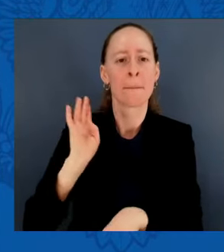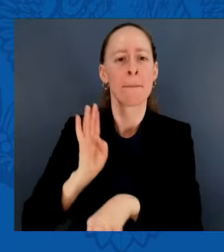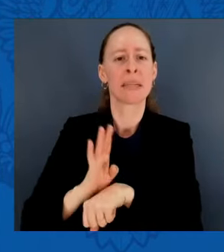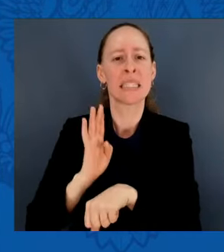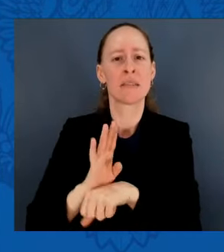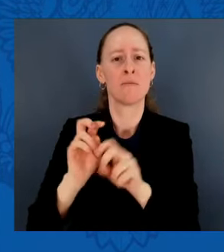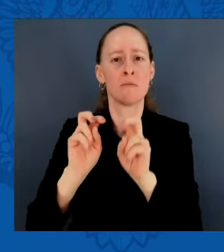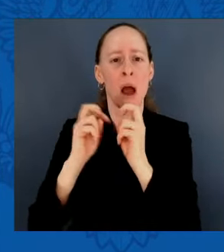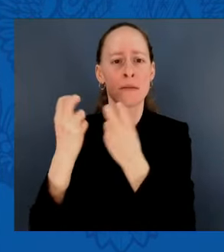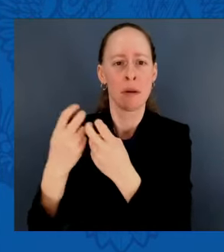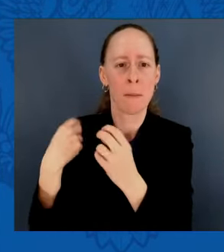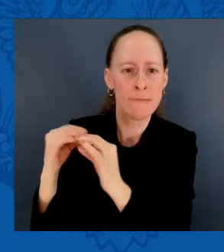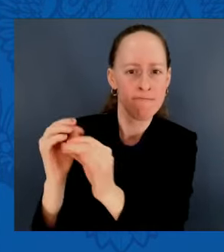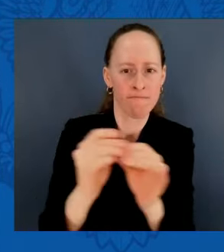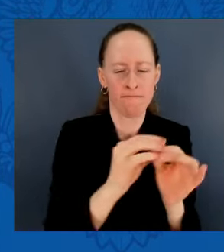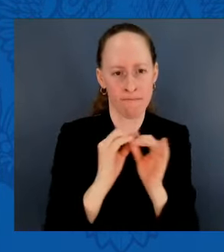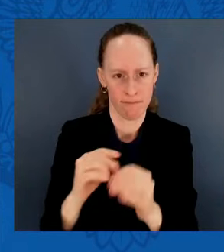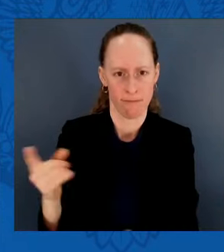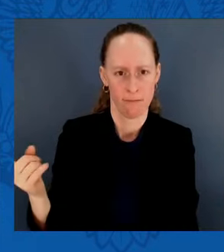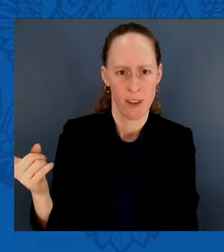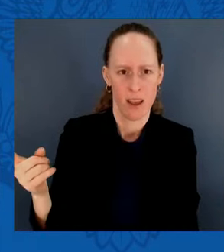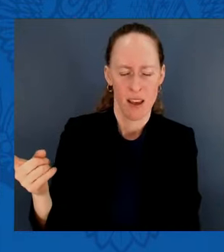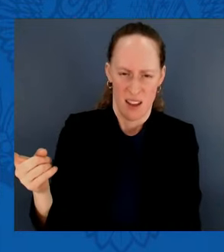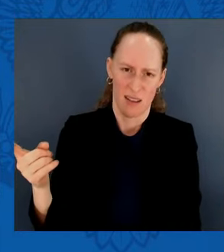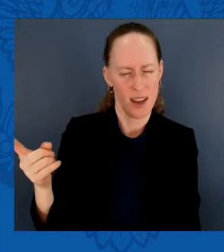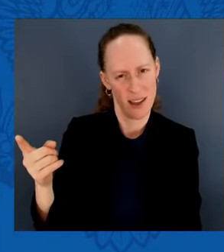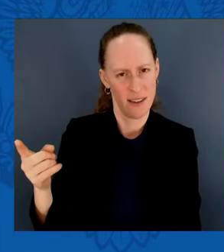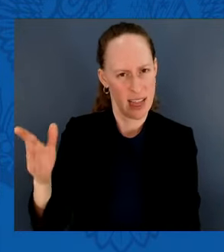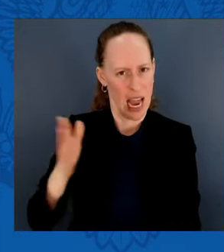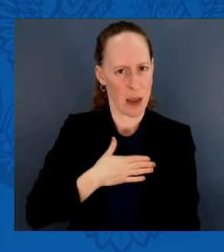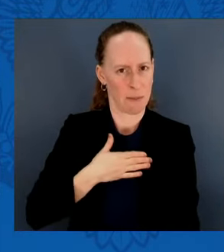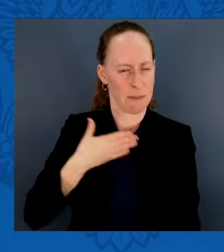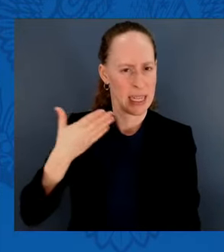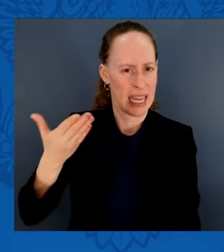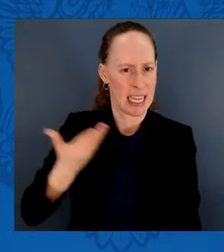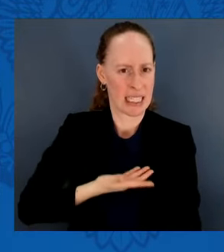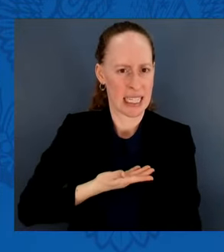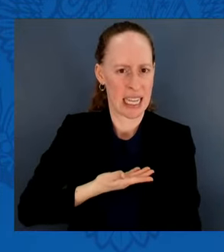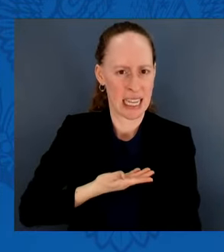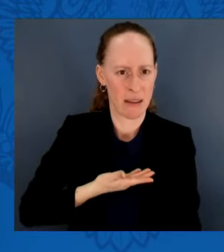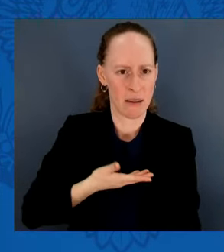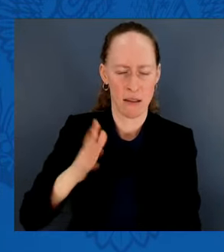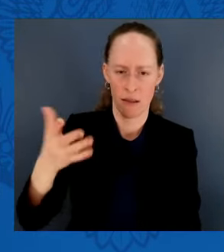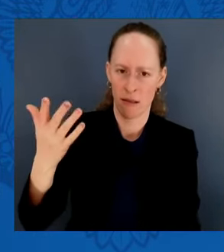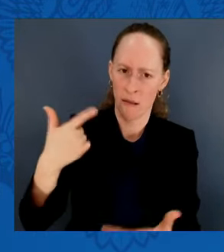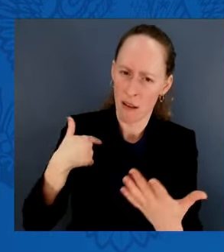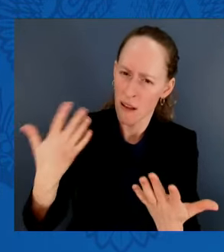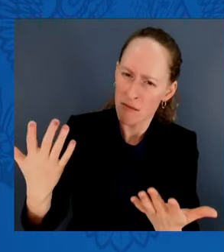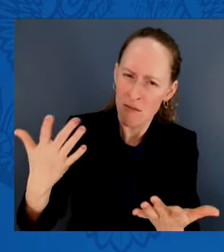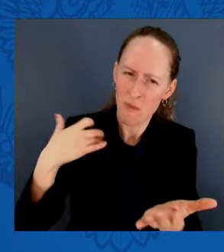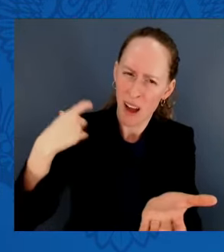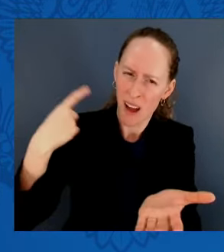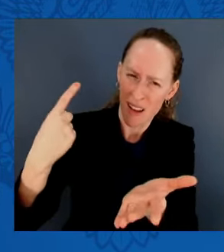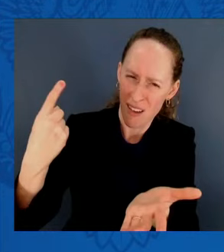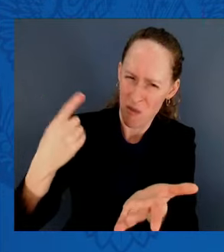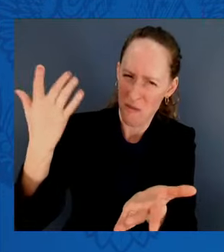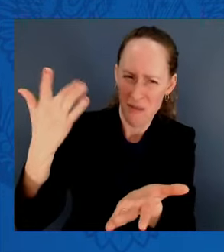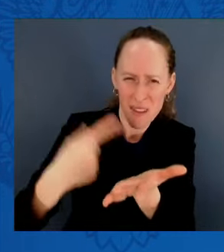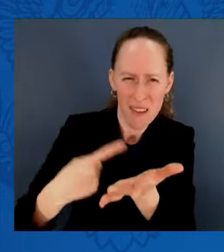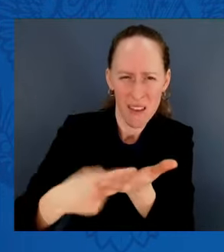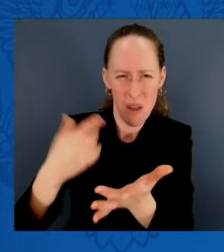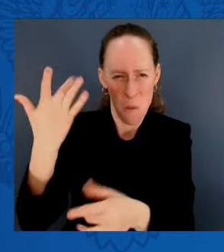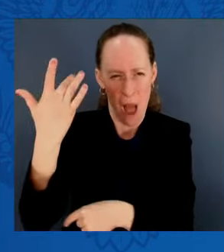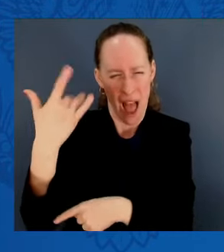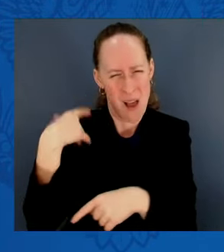discussing why I wanted to spend money on education. I pointed out to them, as vice president, I met